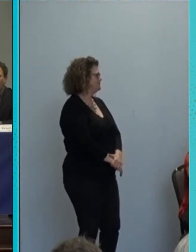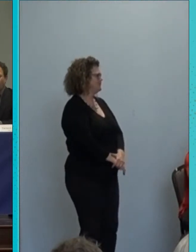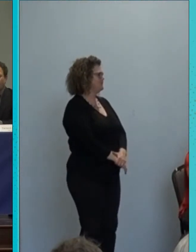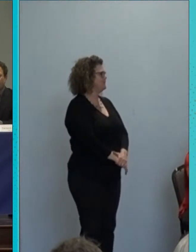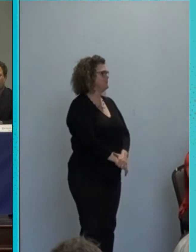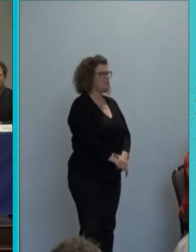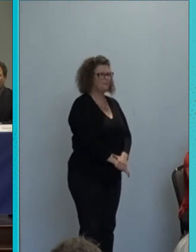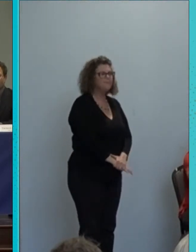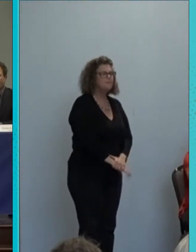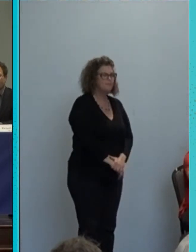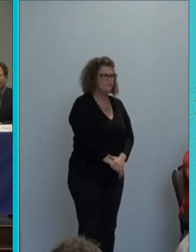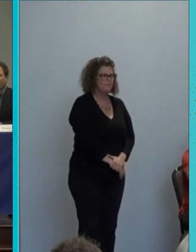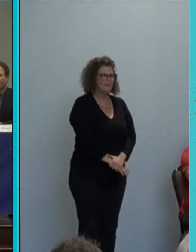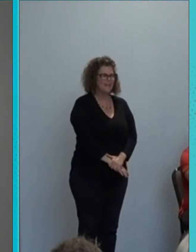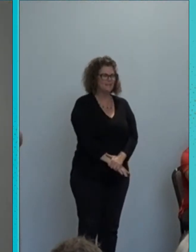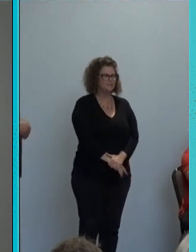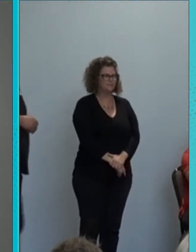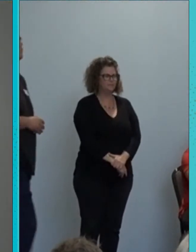So,